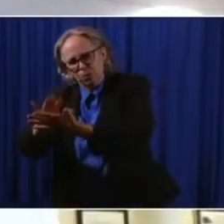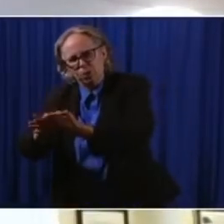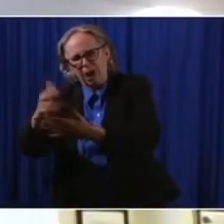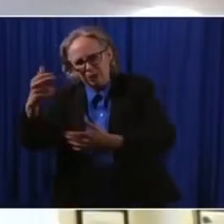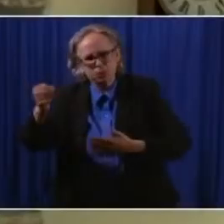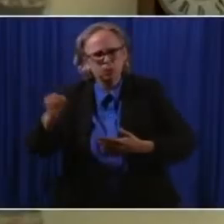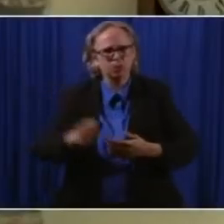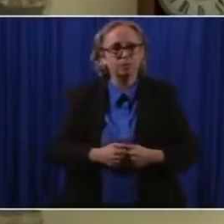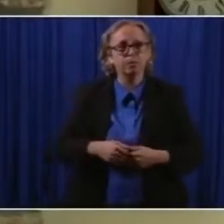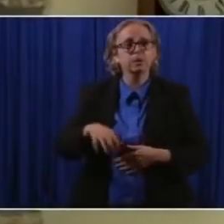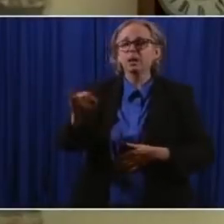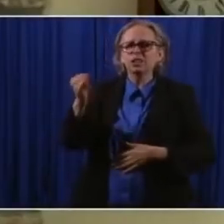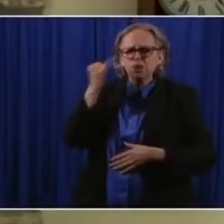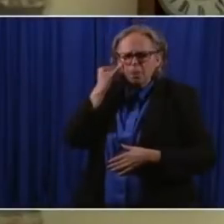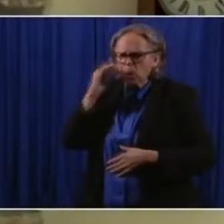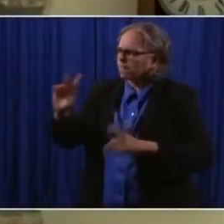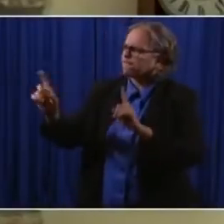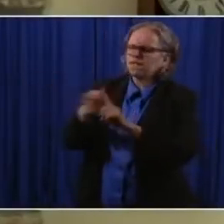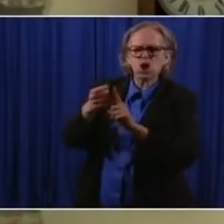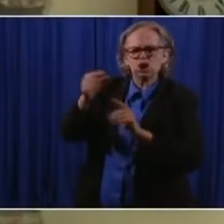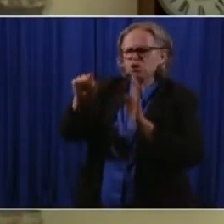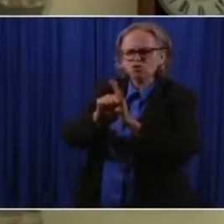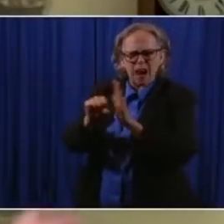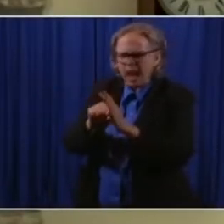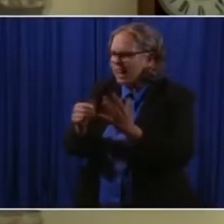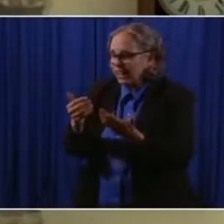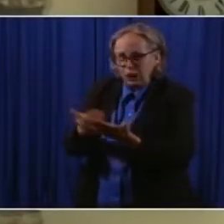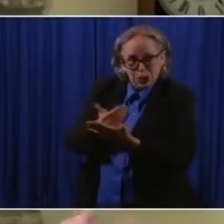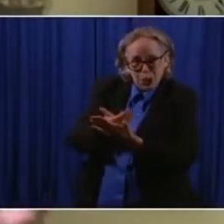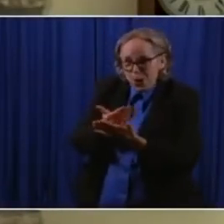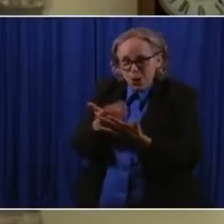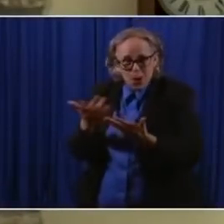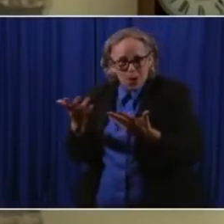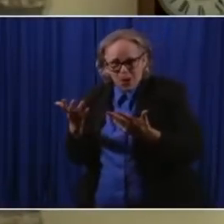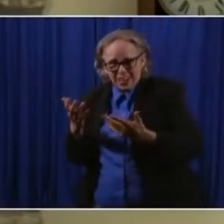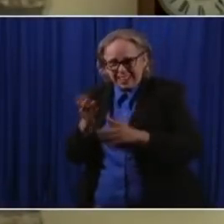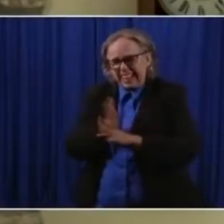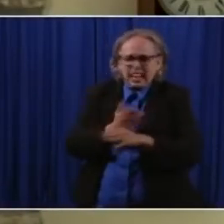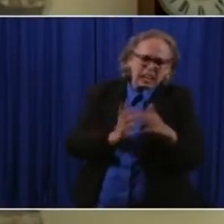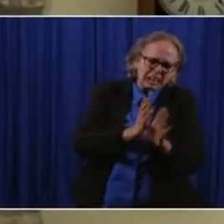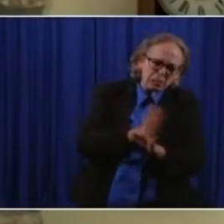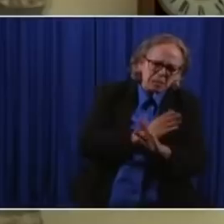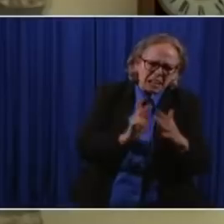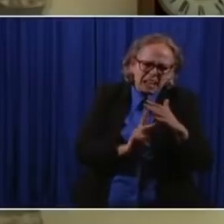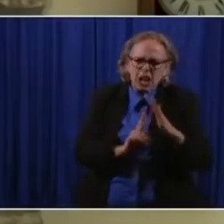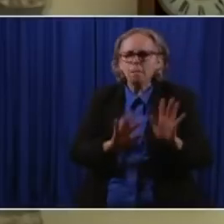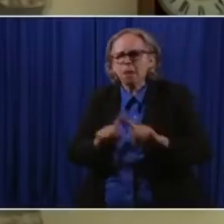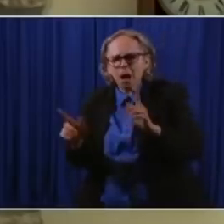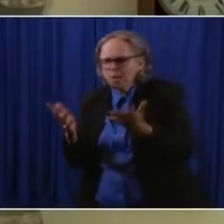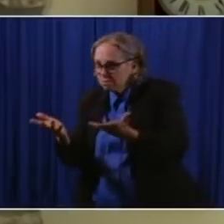in first grade. So brand new experience. I mean, they were in kindergarten, but that's a new experience.